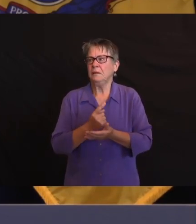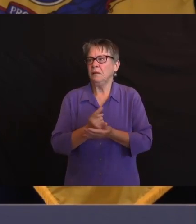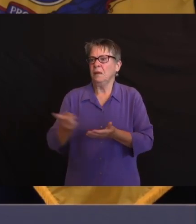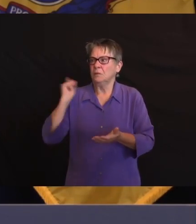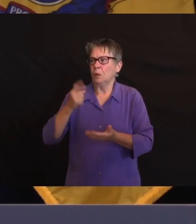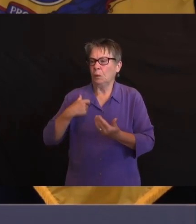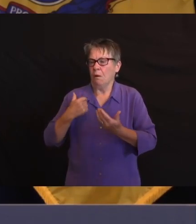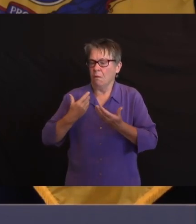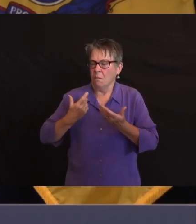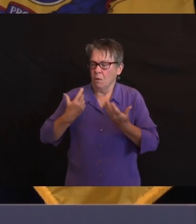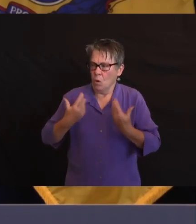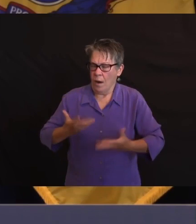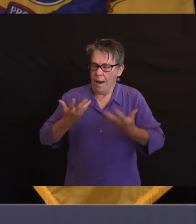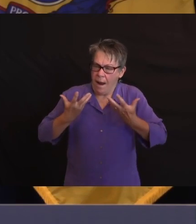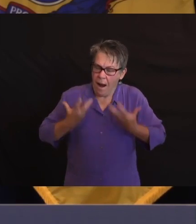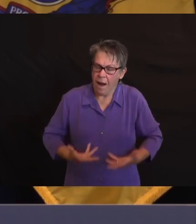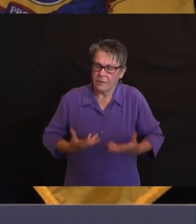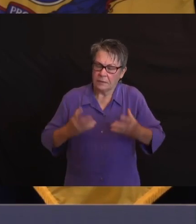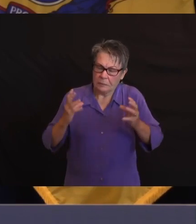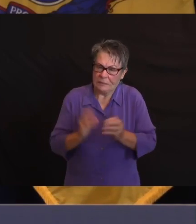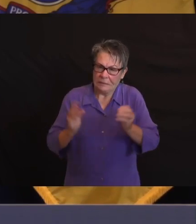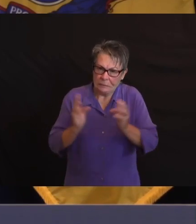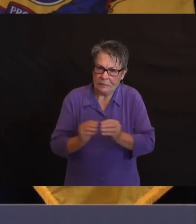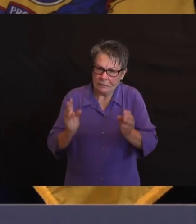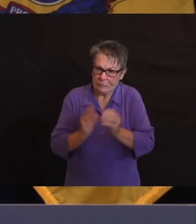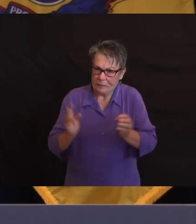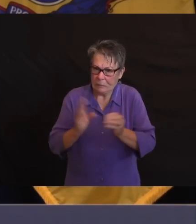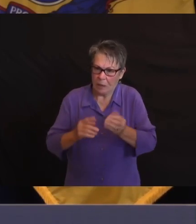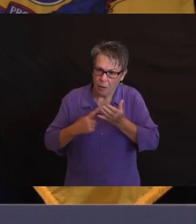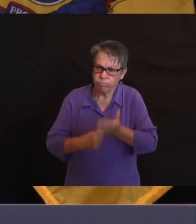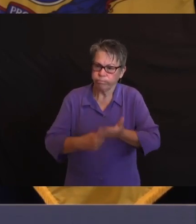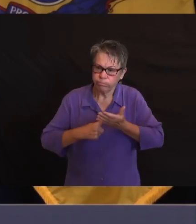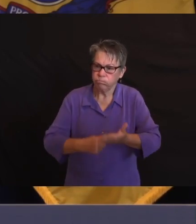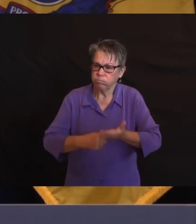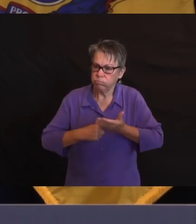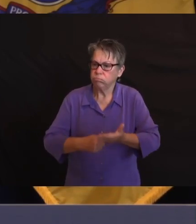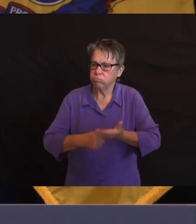it probably is not a bad idea to hit the high spots of that at one of our upcoming